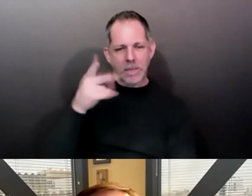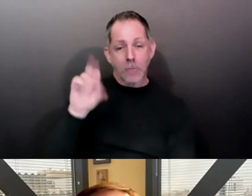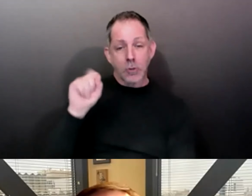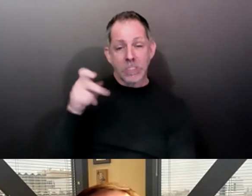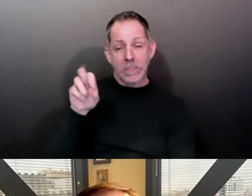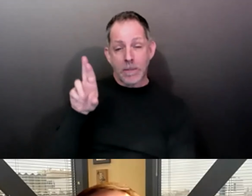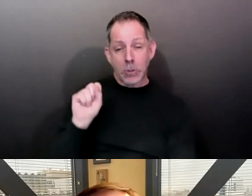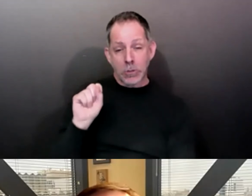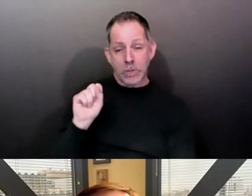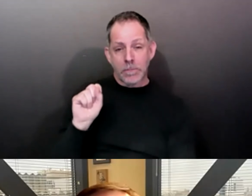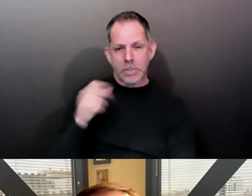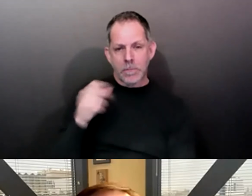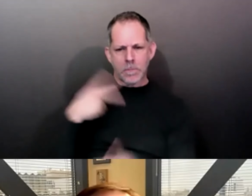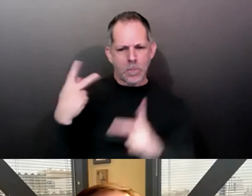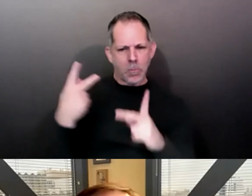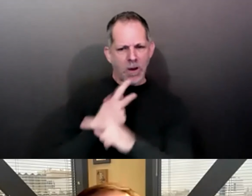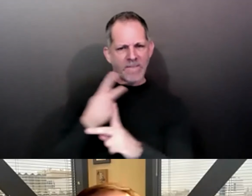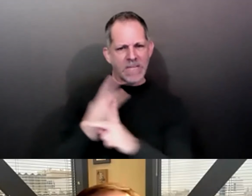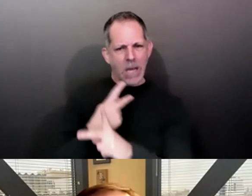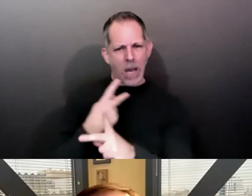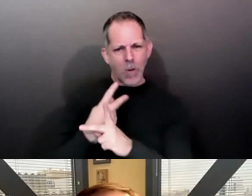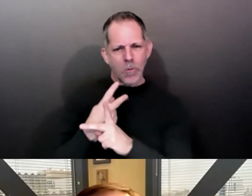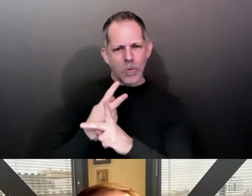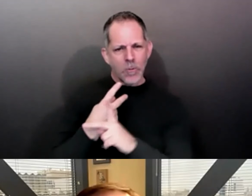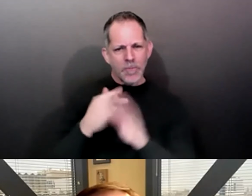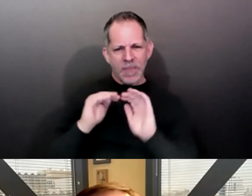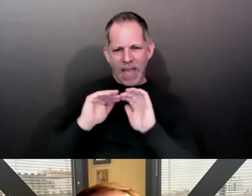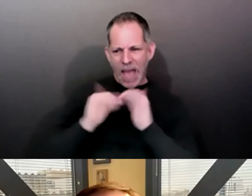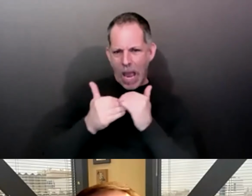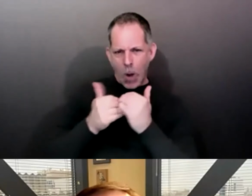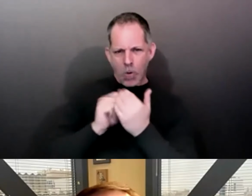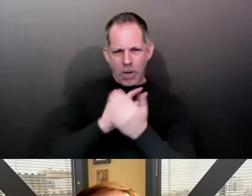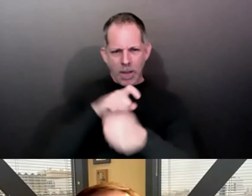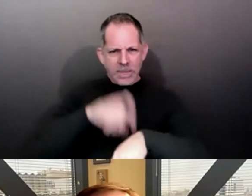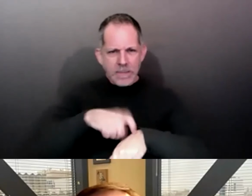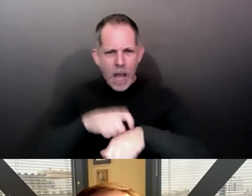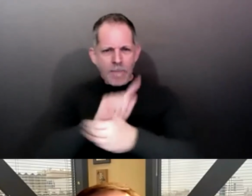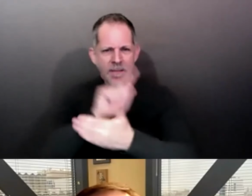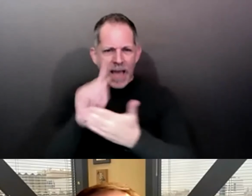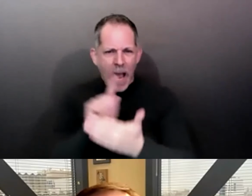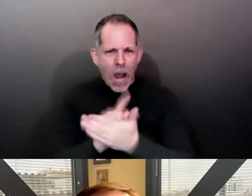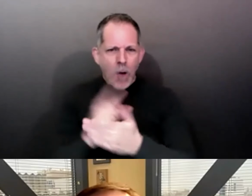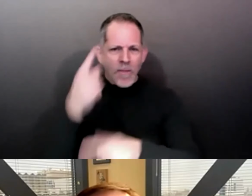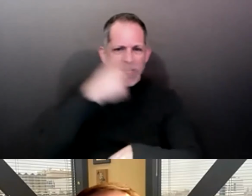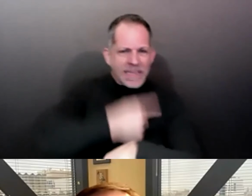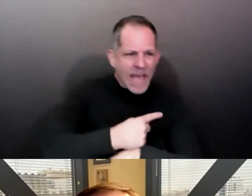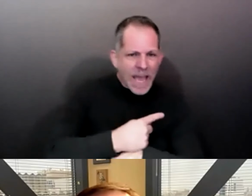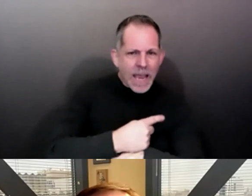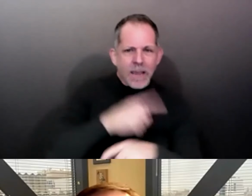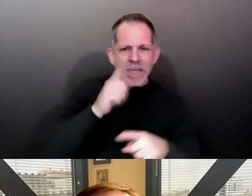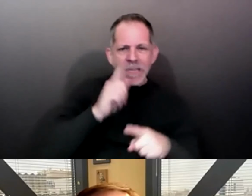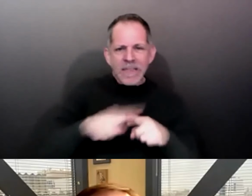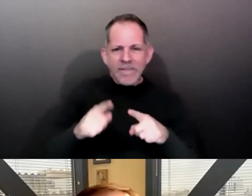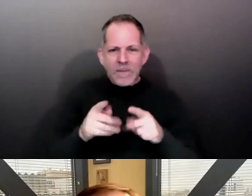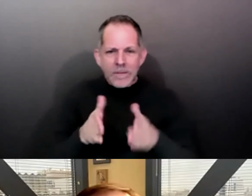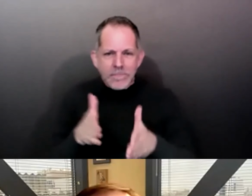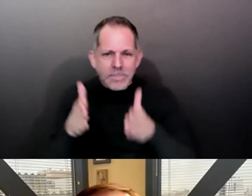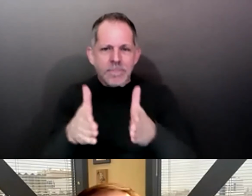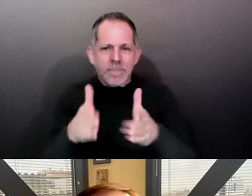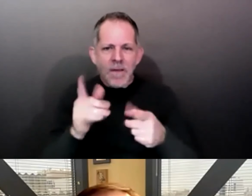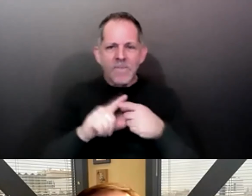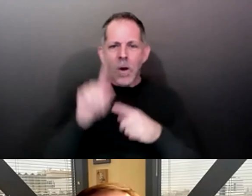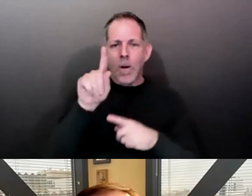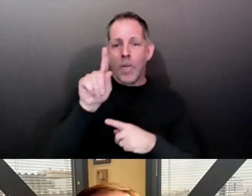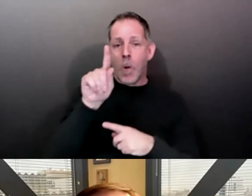either specific hours, specific days, or specific lanes for folks. And I'd be remiss if I didn't mention, you know, with the partnership of a lot of the